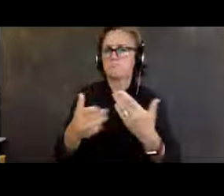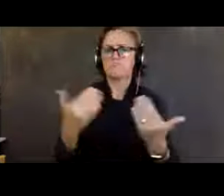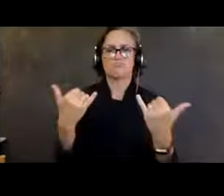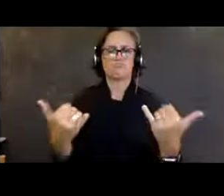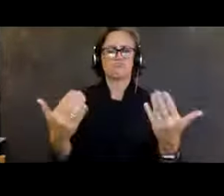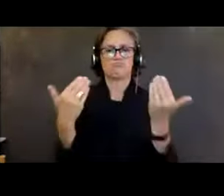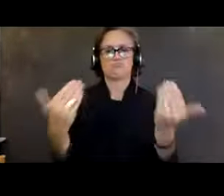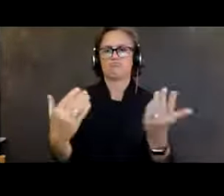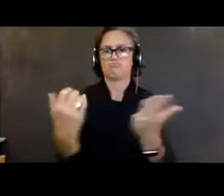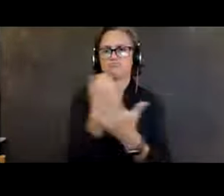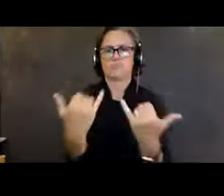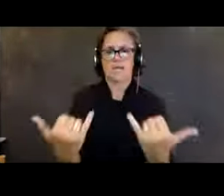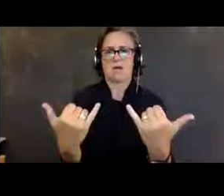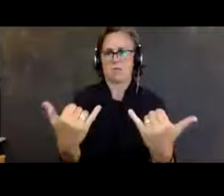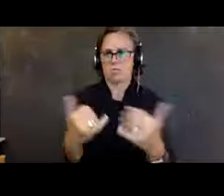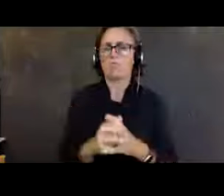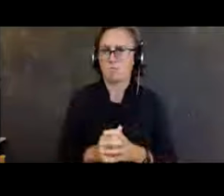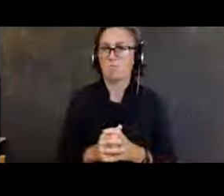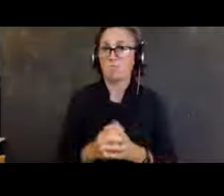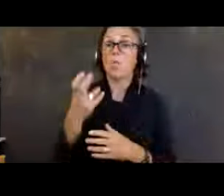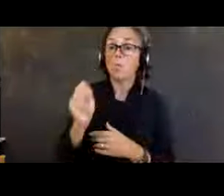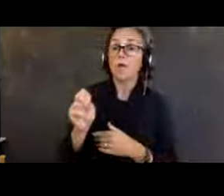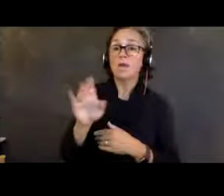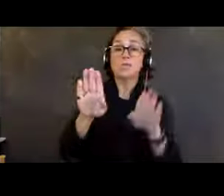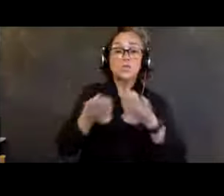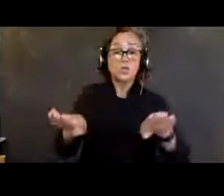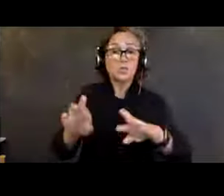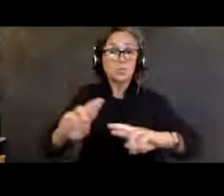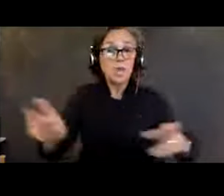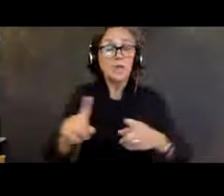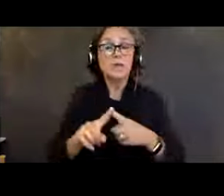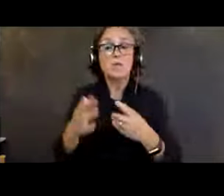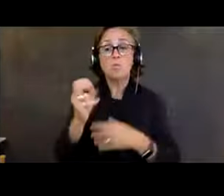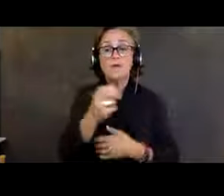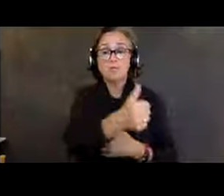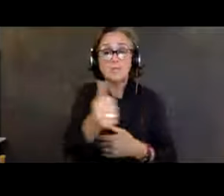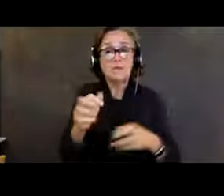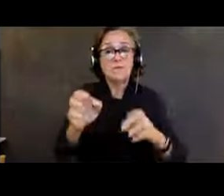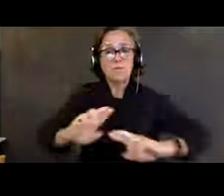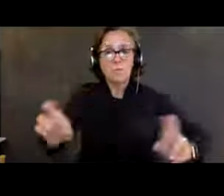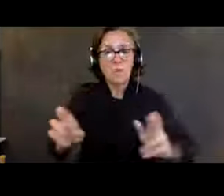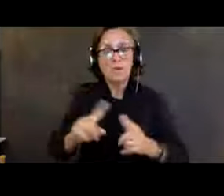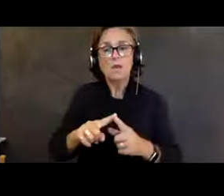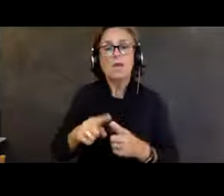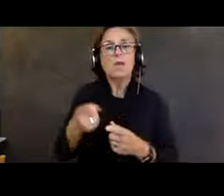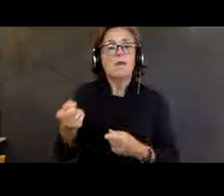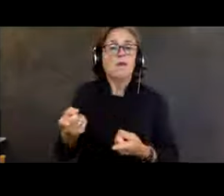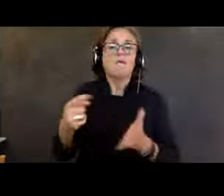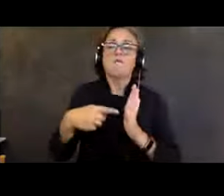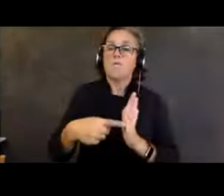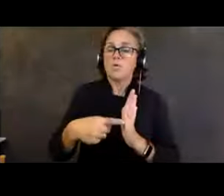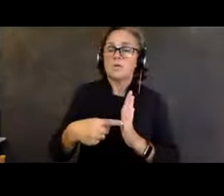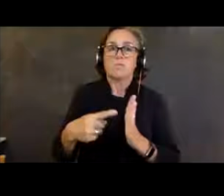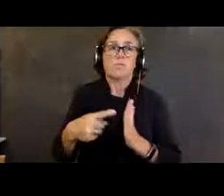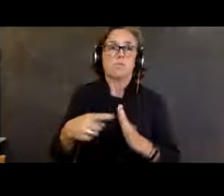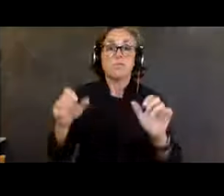you're ready and your child is ready to have these conversations. And ways that you can have these conversations with grade schoolers include, you can